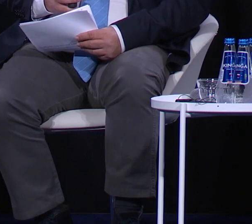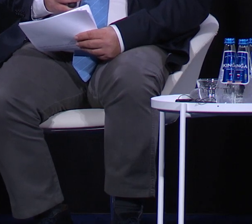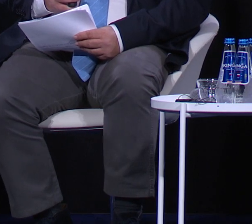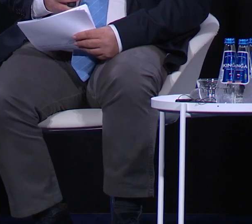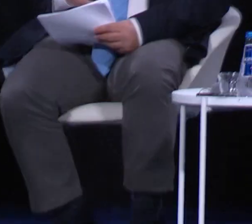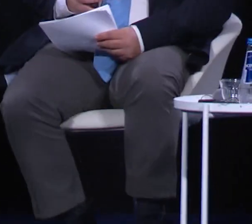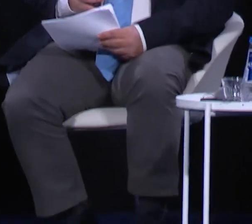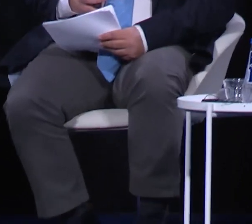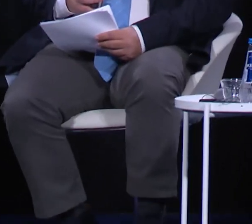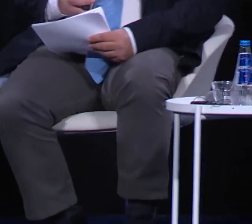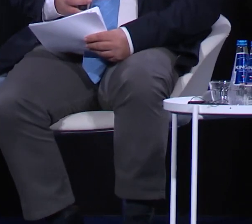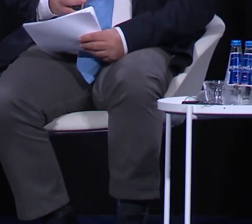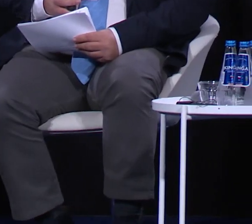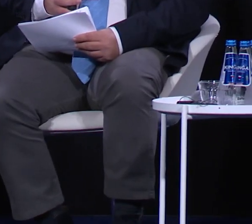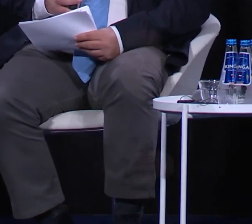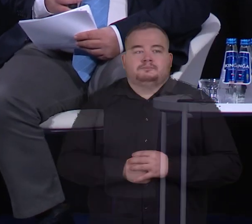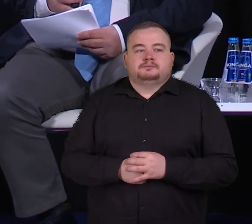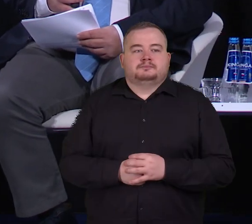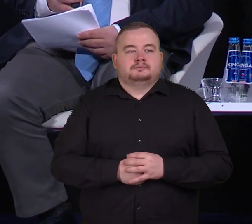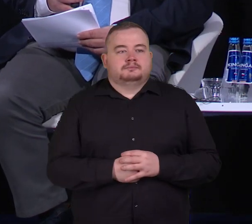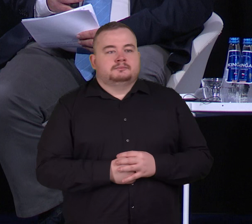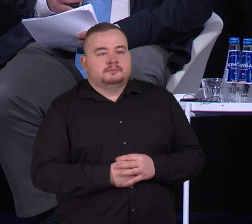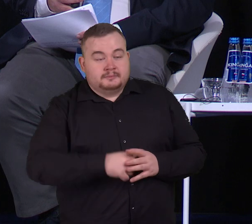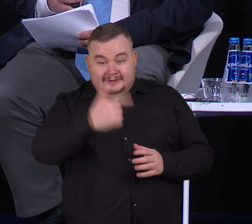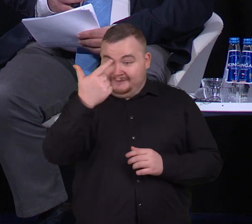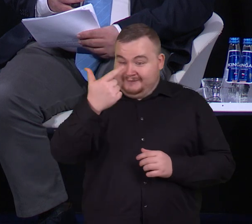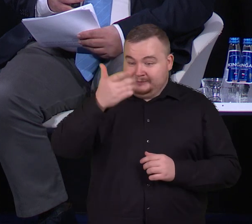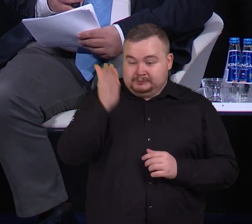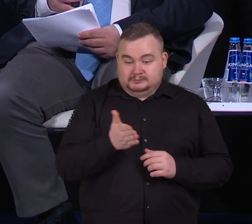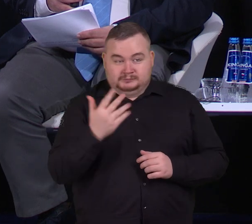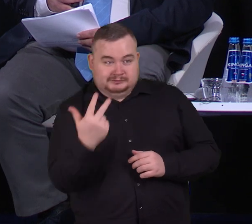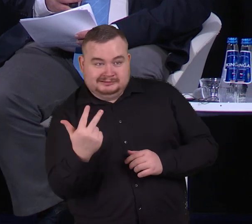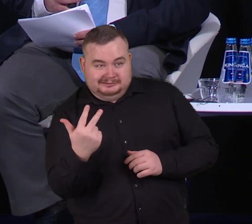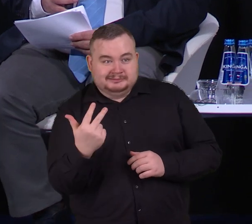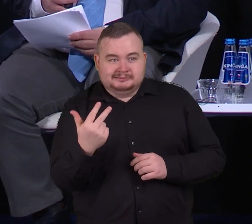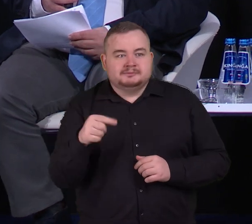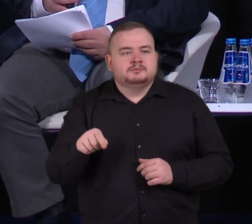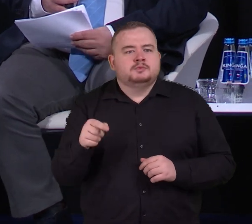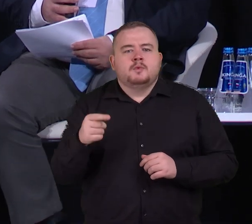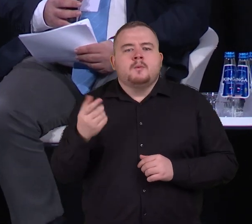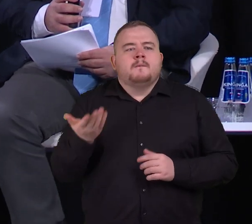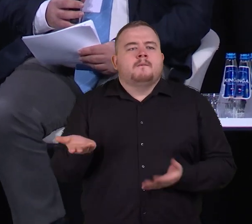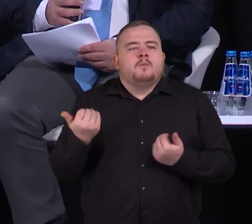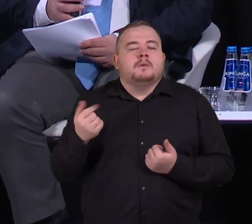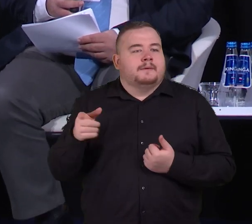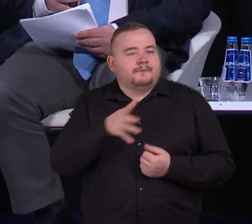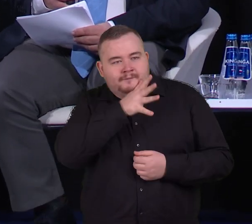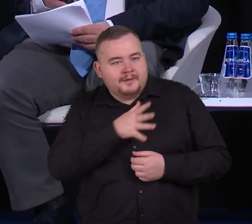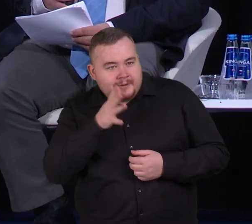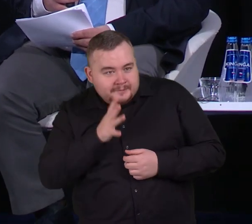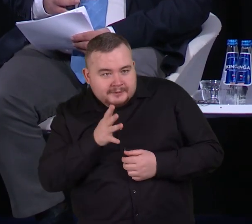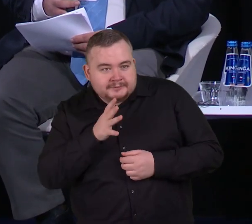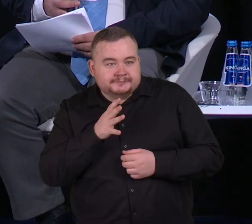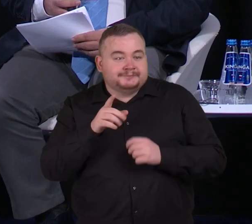ITI thematically address to both areas, rural, urban, which actually solve one of the problem in the